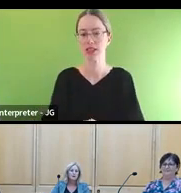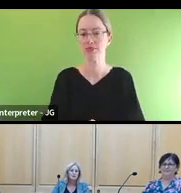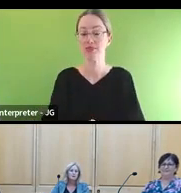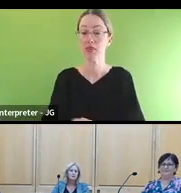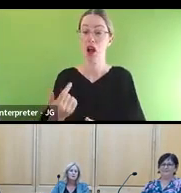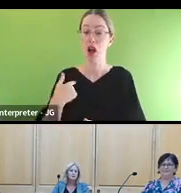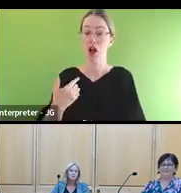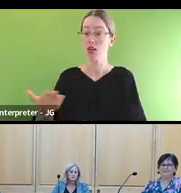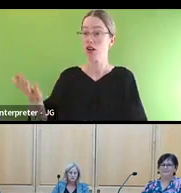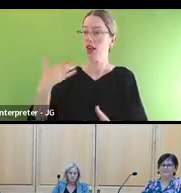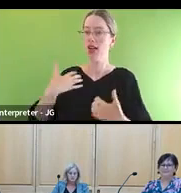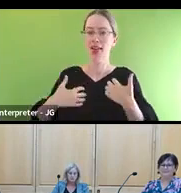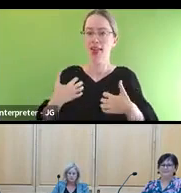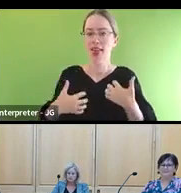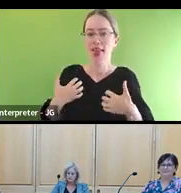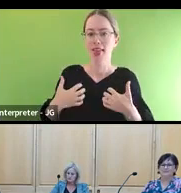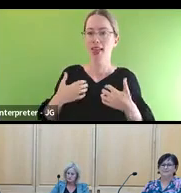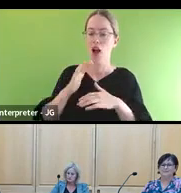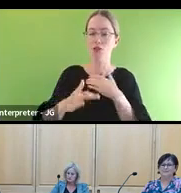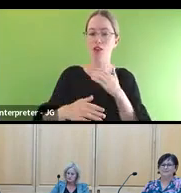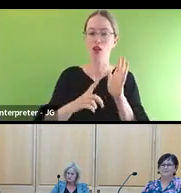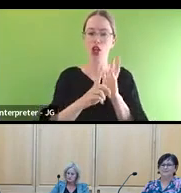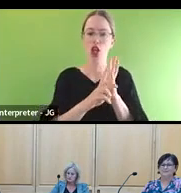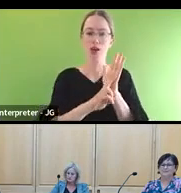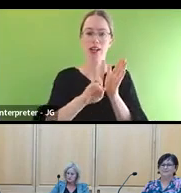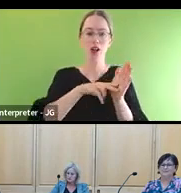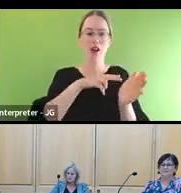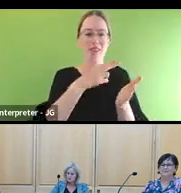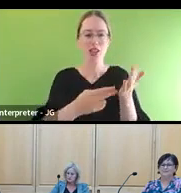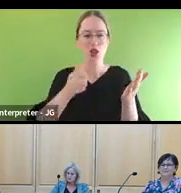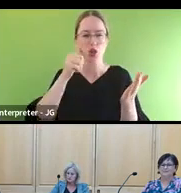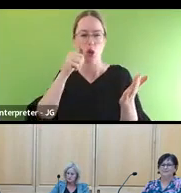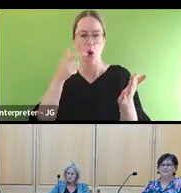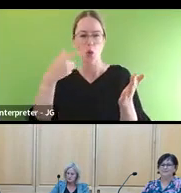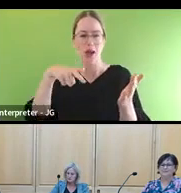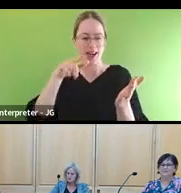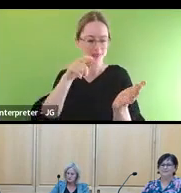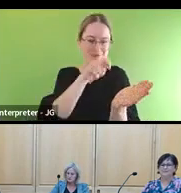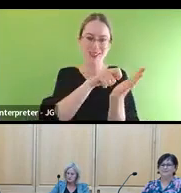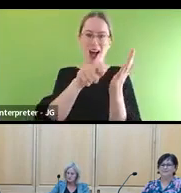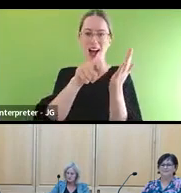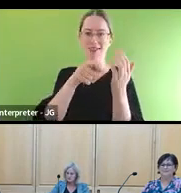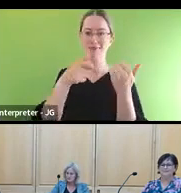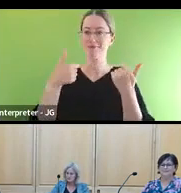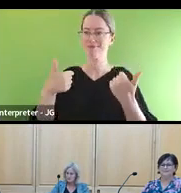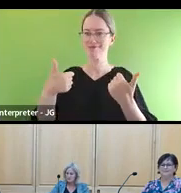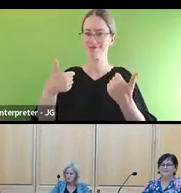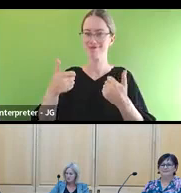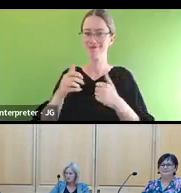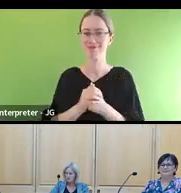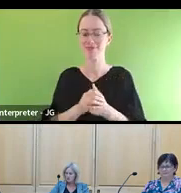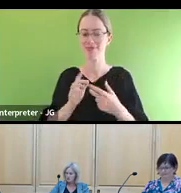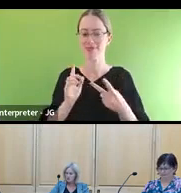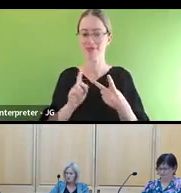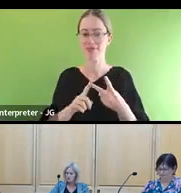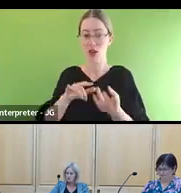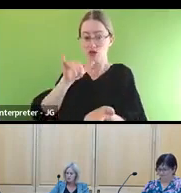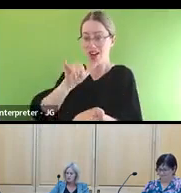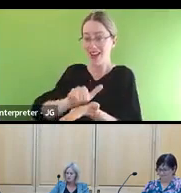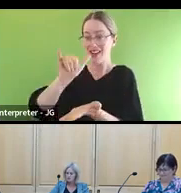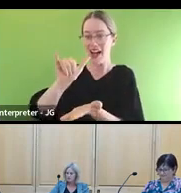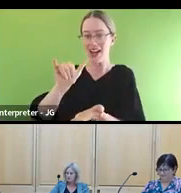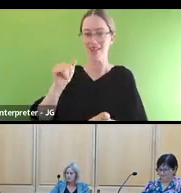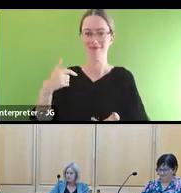really excited with the United Nations Convention when we signed up for it. I was doubly excited when we ratified